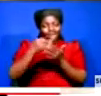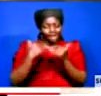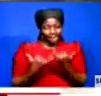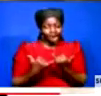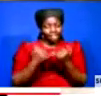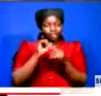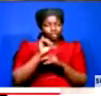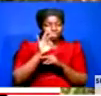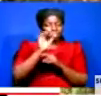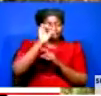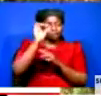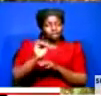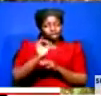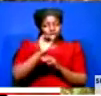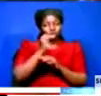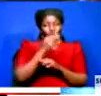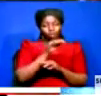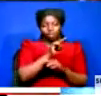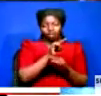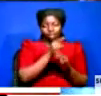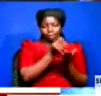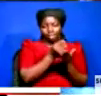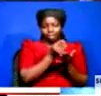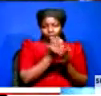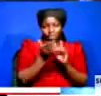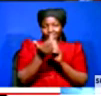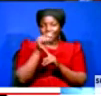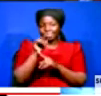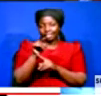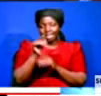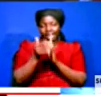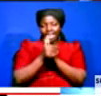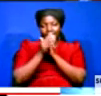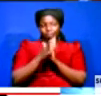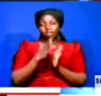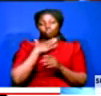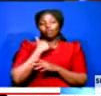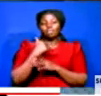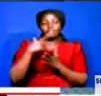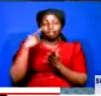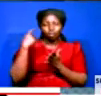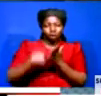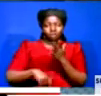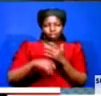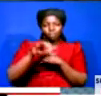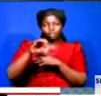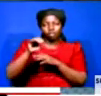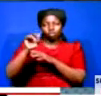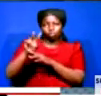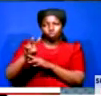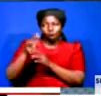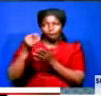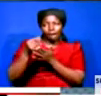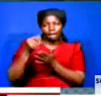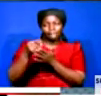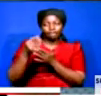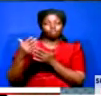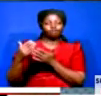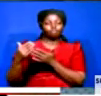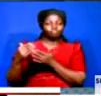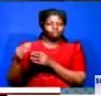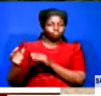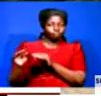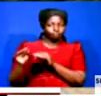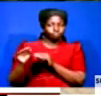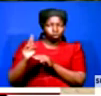this amount. To achieve this, experts want the pricing of carbon credits streamlined to incentivize alternative